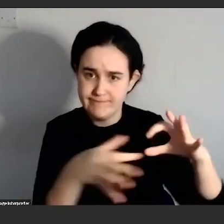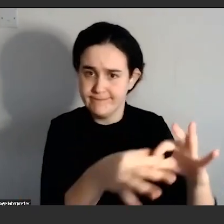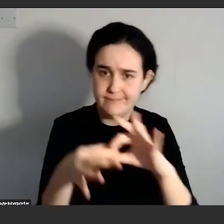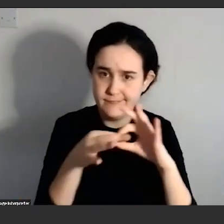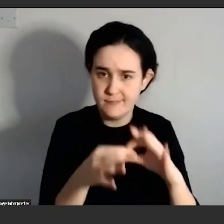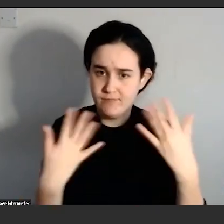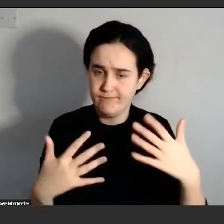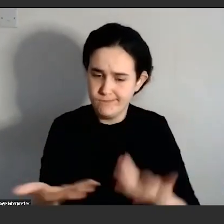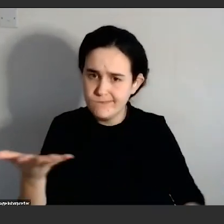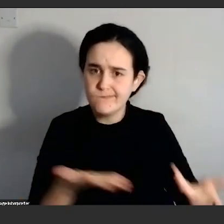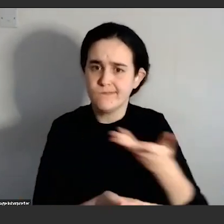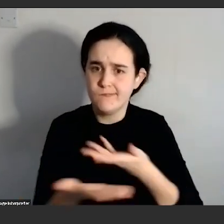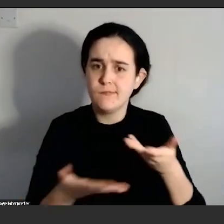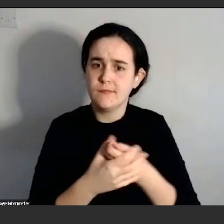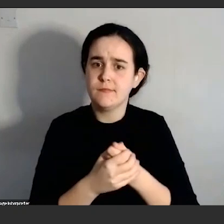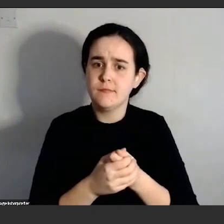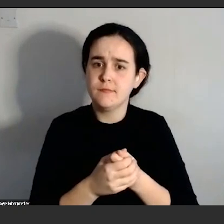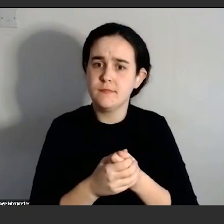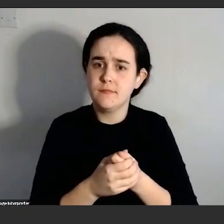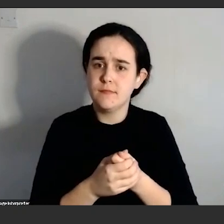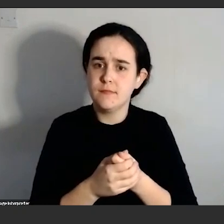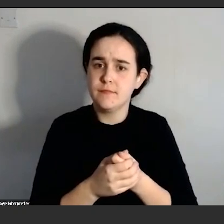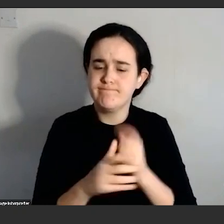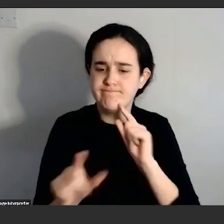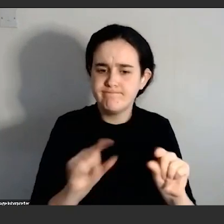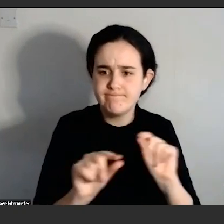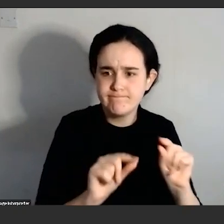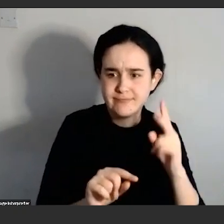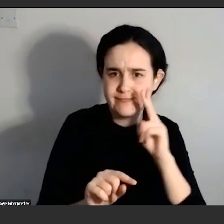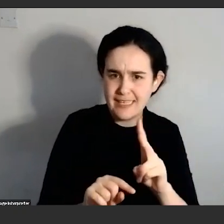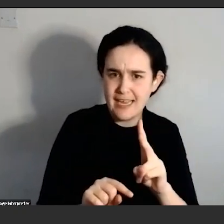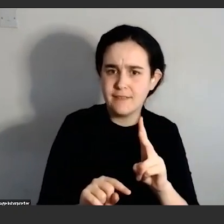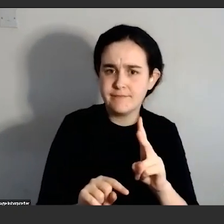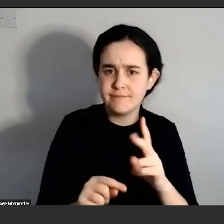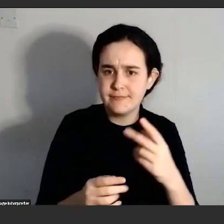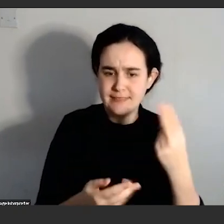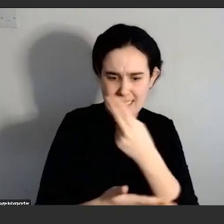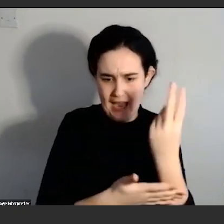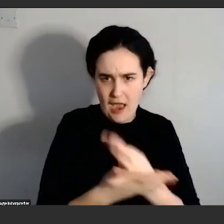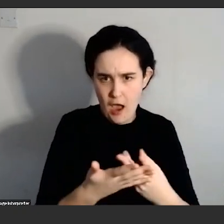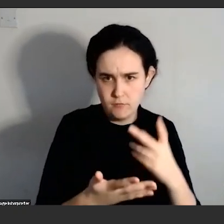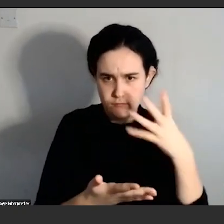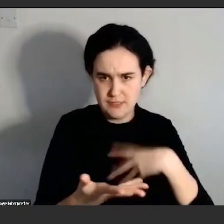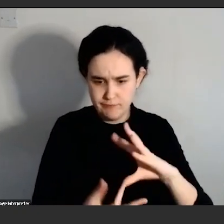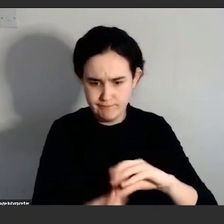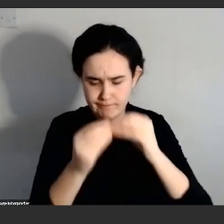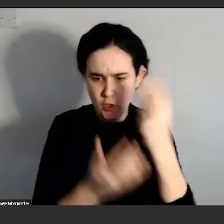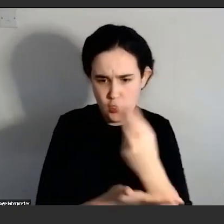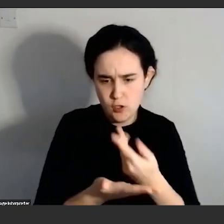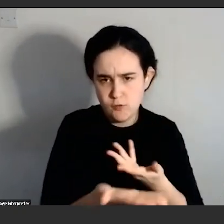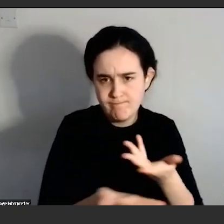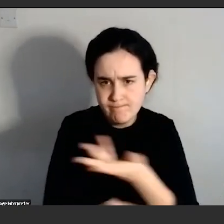of 2006, Act 715. In there, we actually sought to ensure that